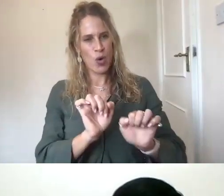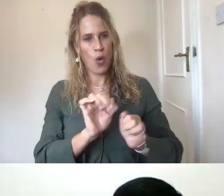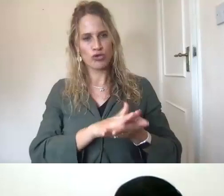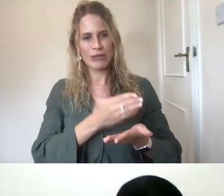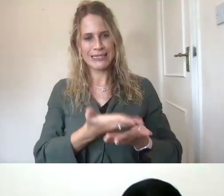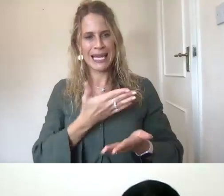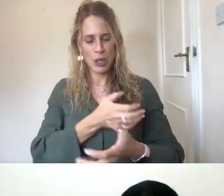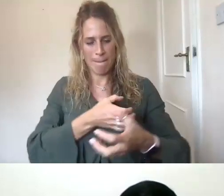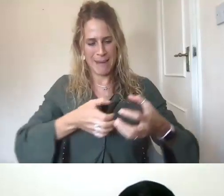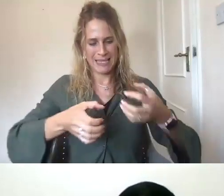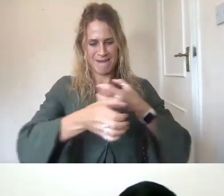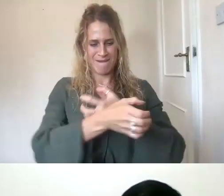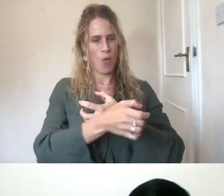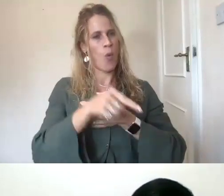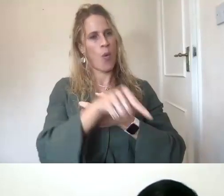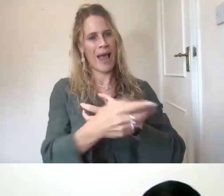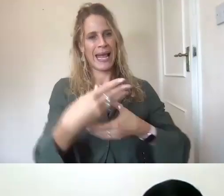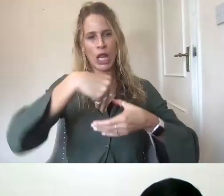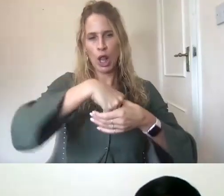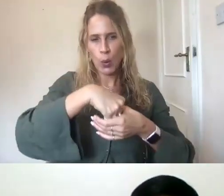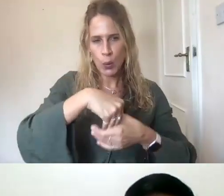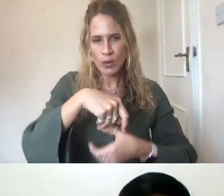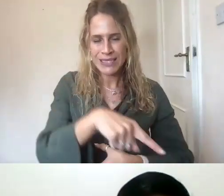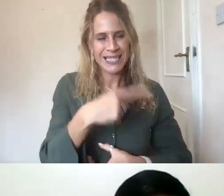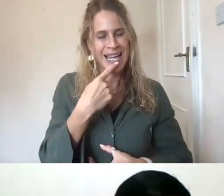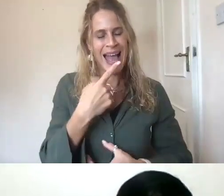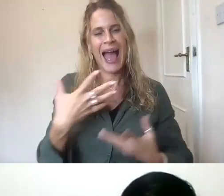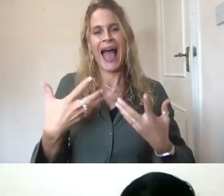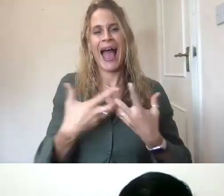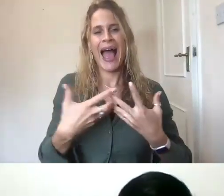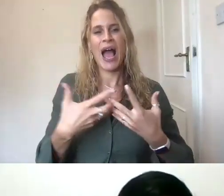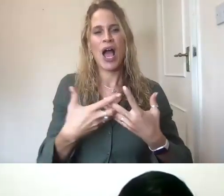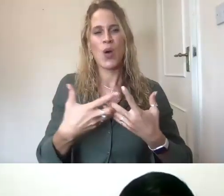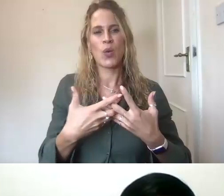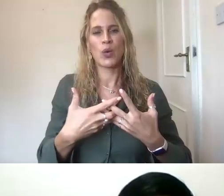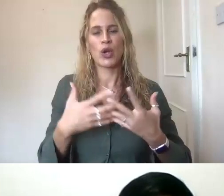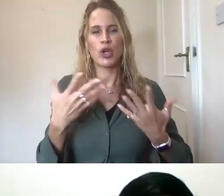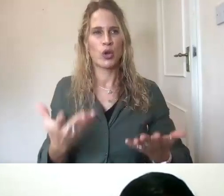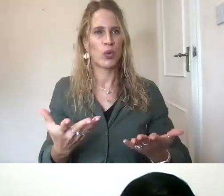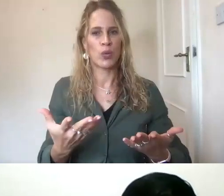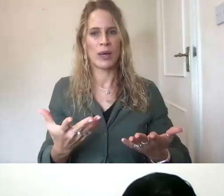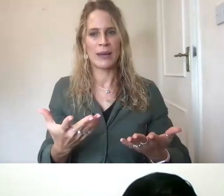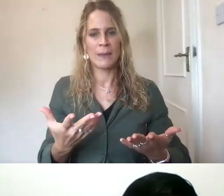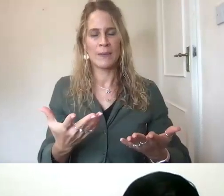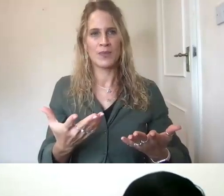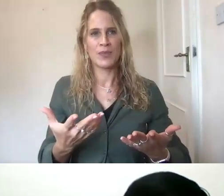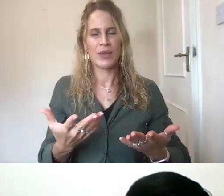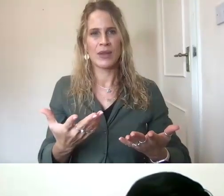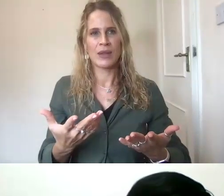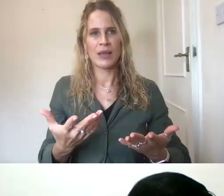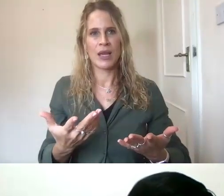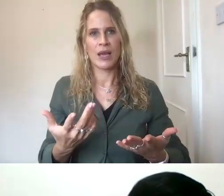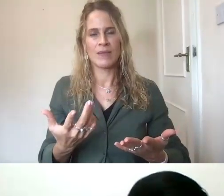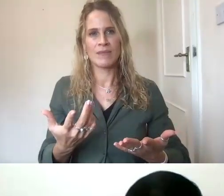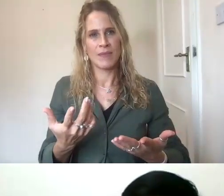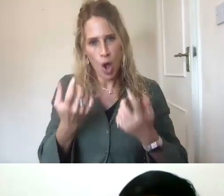translation practice? And do you identify maybe with that price paid that the poet is